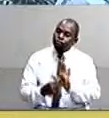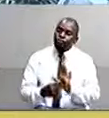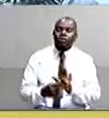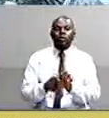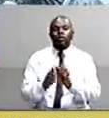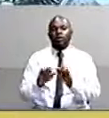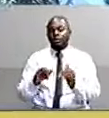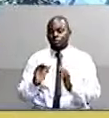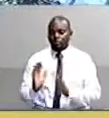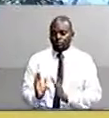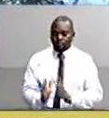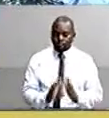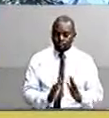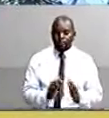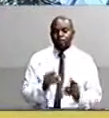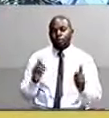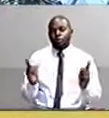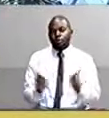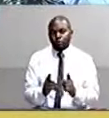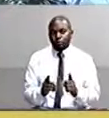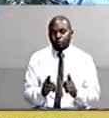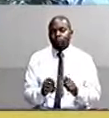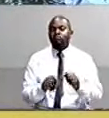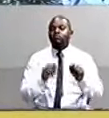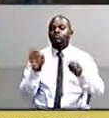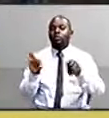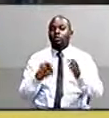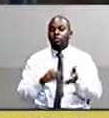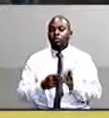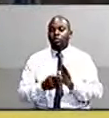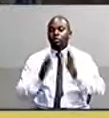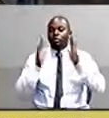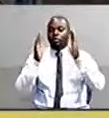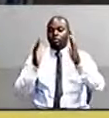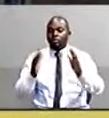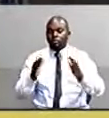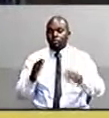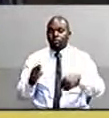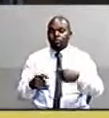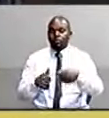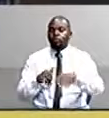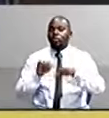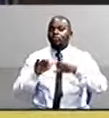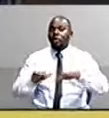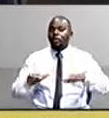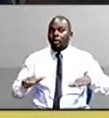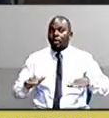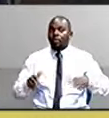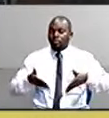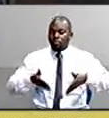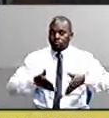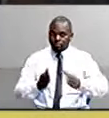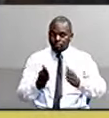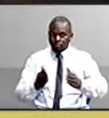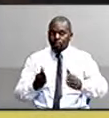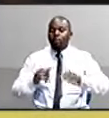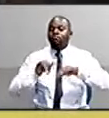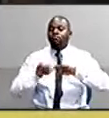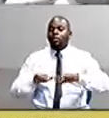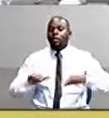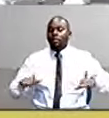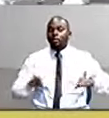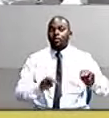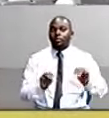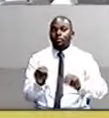plan to propose a short-term scaling project which focuses on street parking. Currently, street parking is